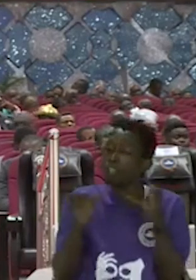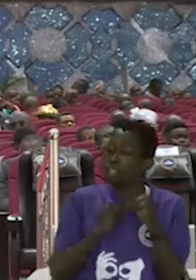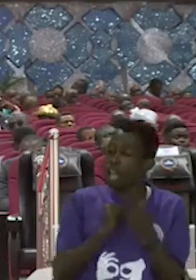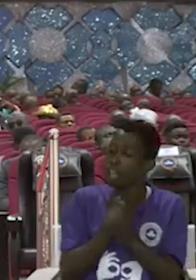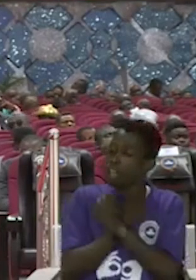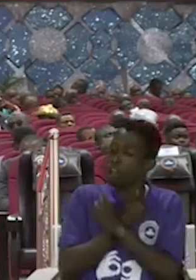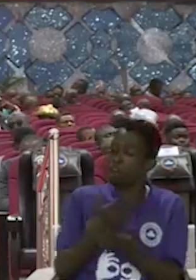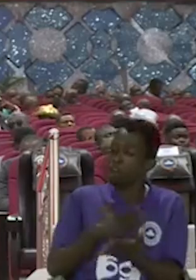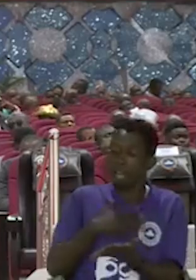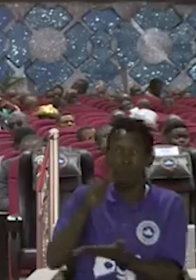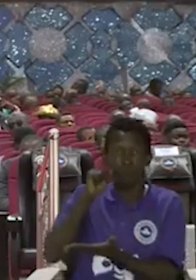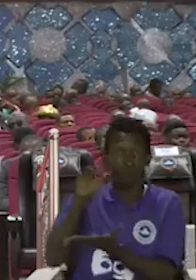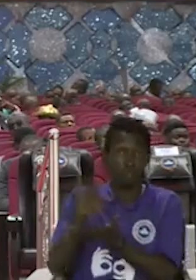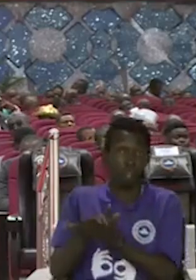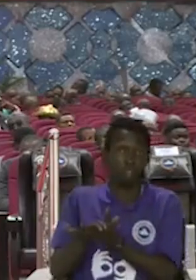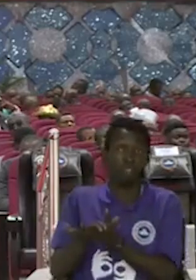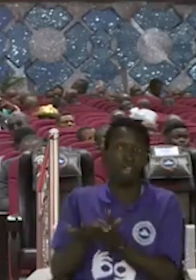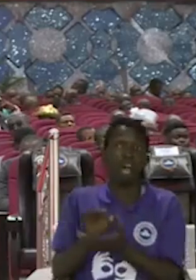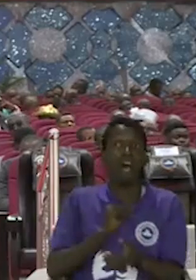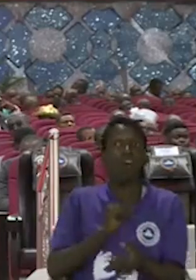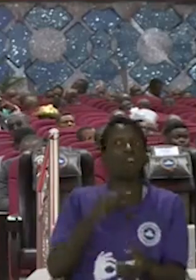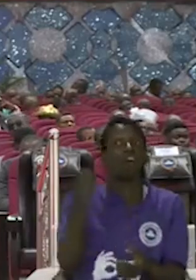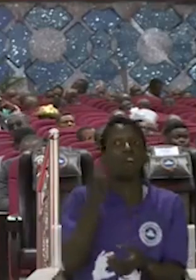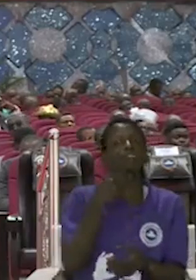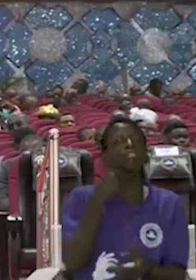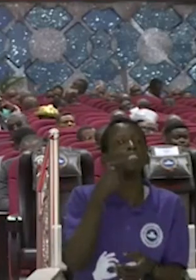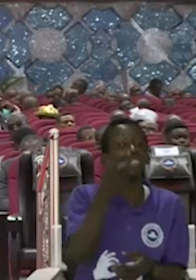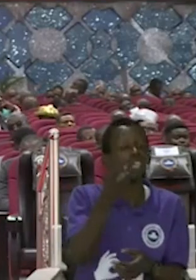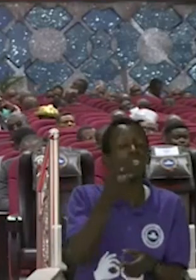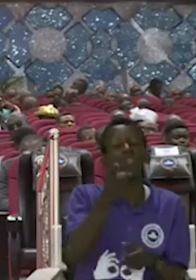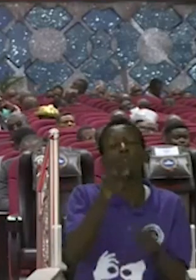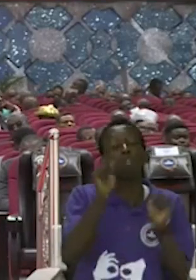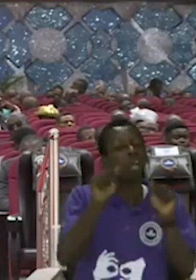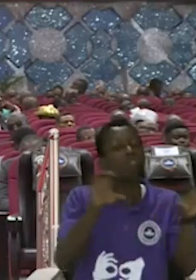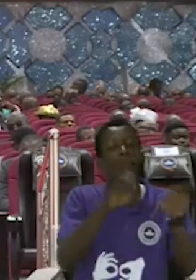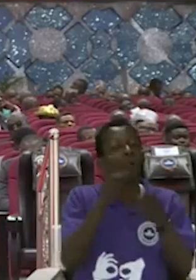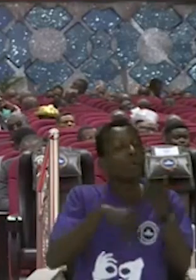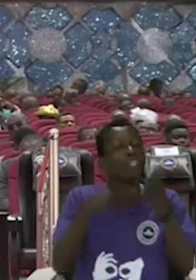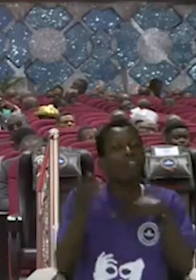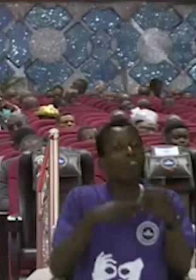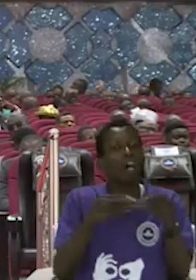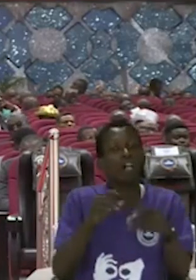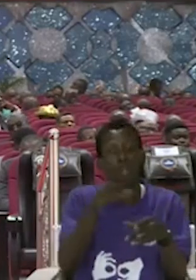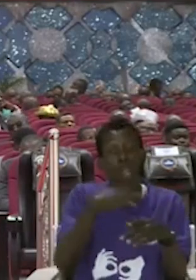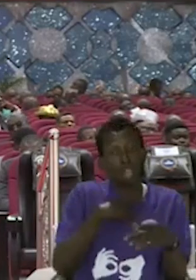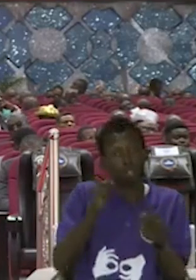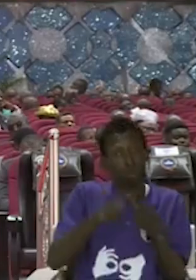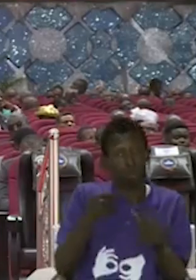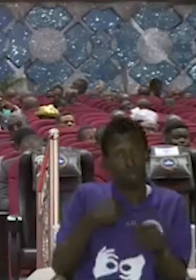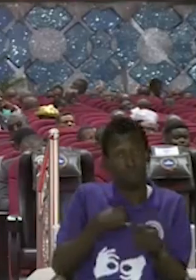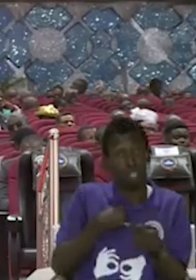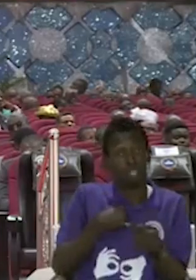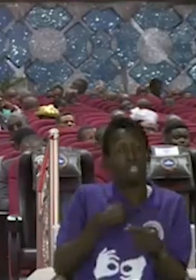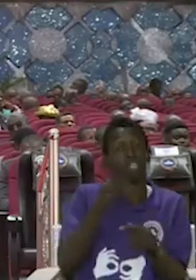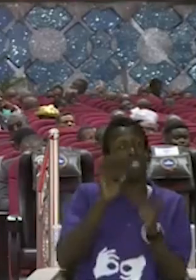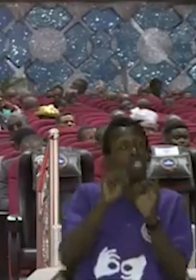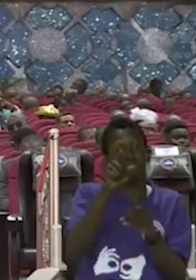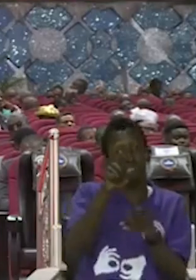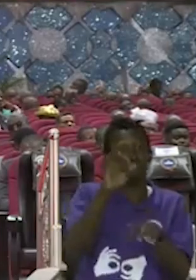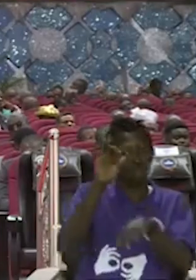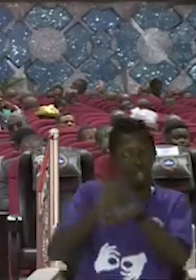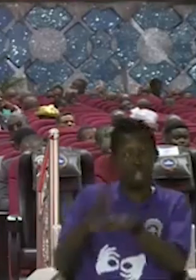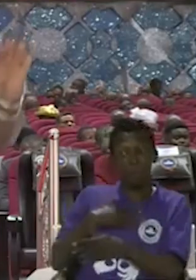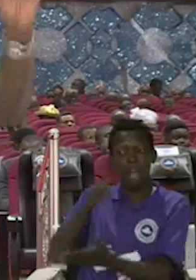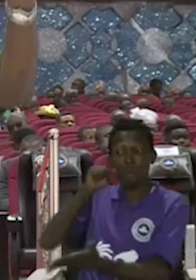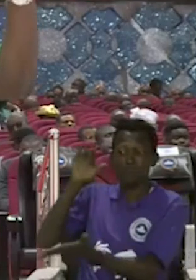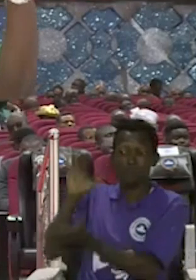I've always said that you can do whatever you like to me, but if you dare touch my wife, I will kill you.